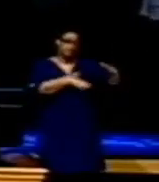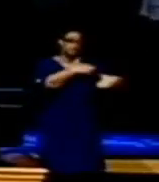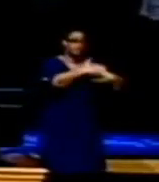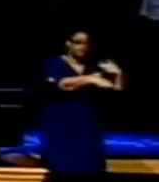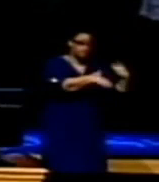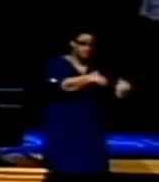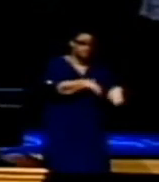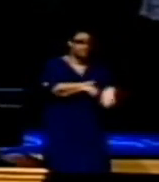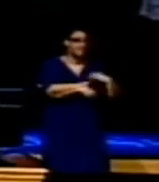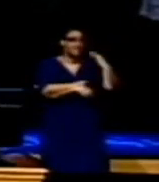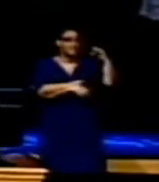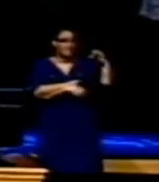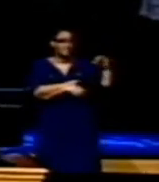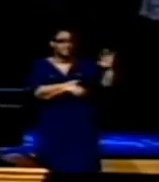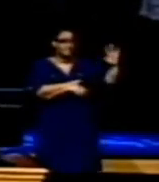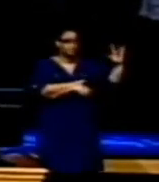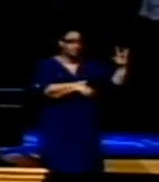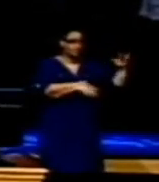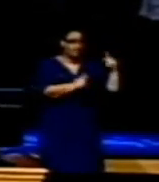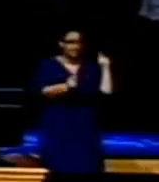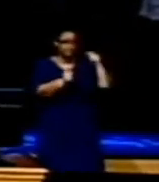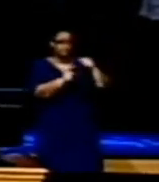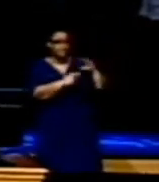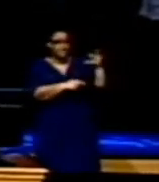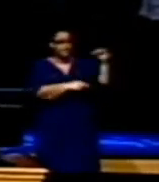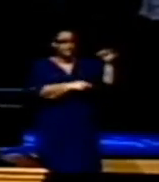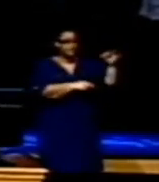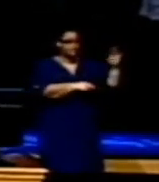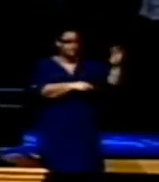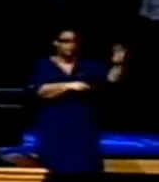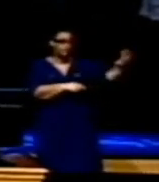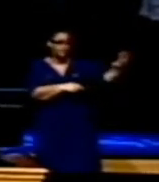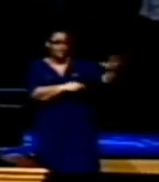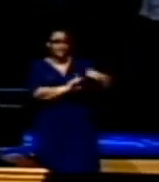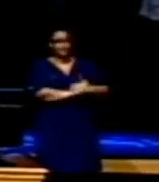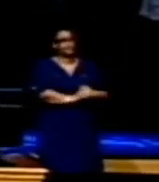1925 to 1945. Where are you?